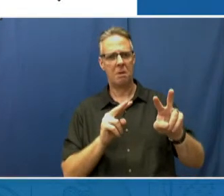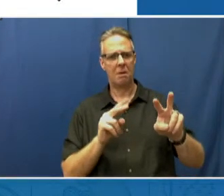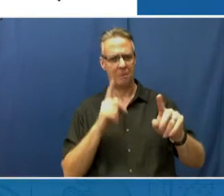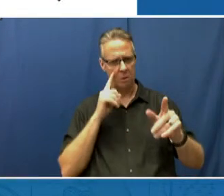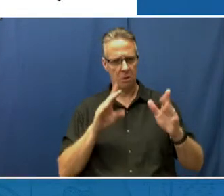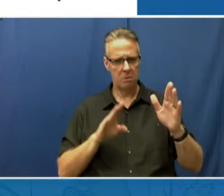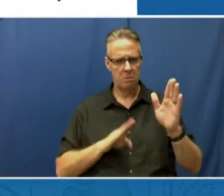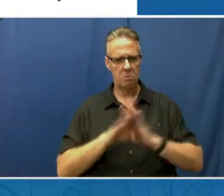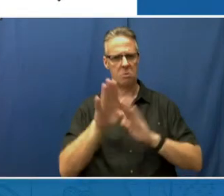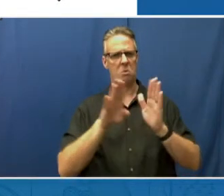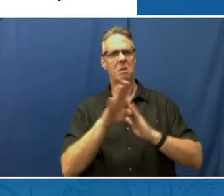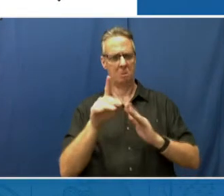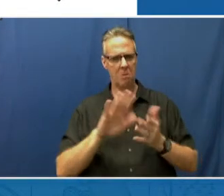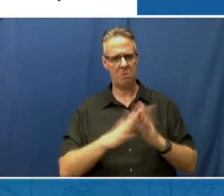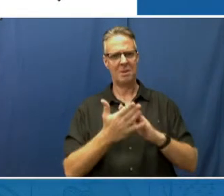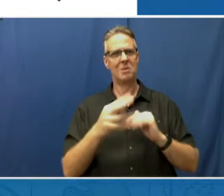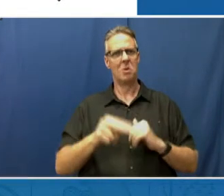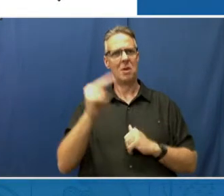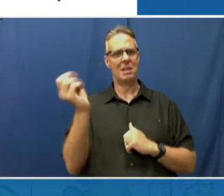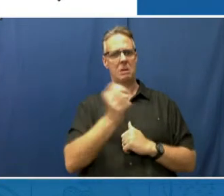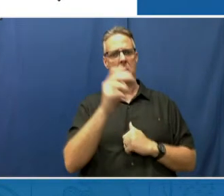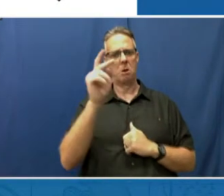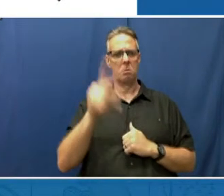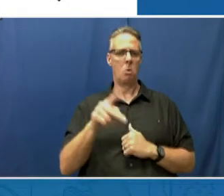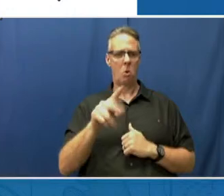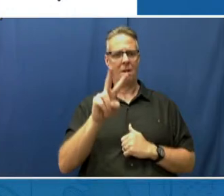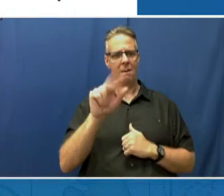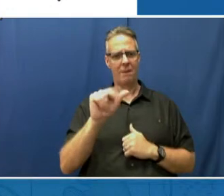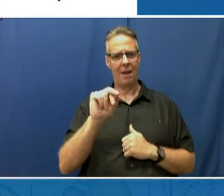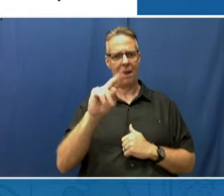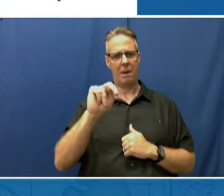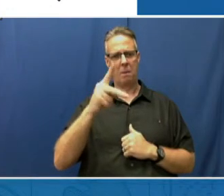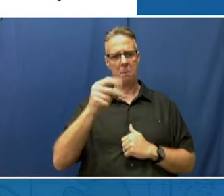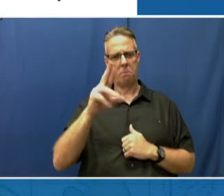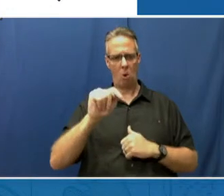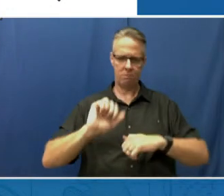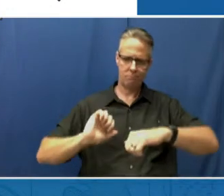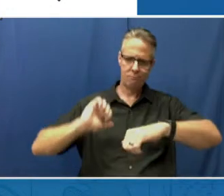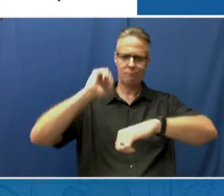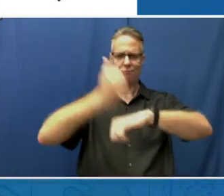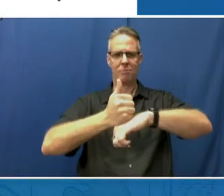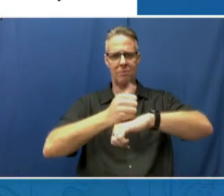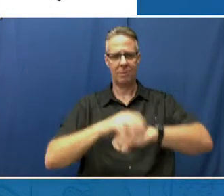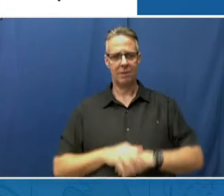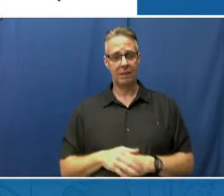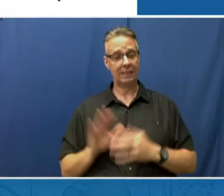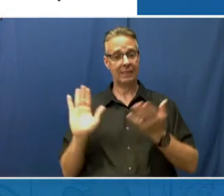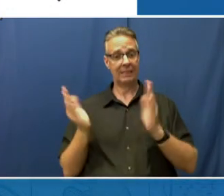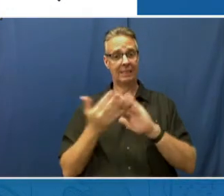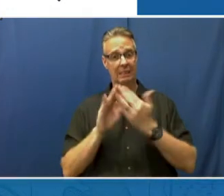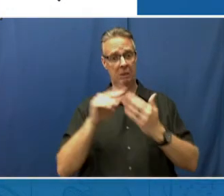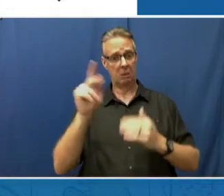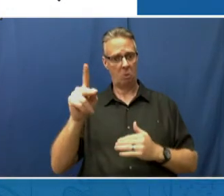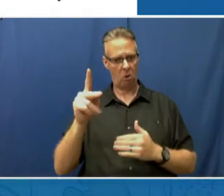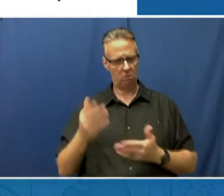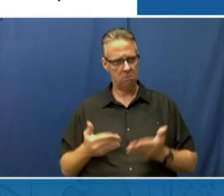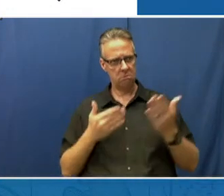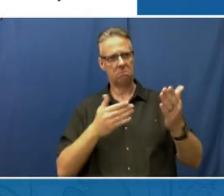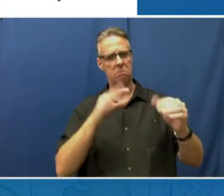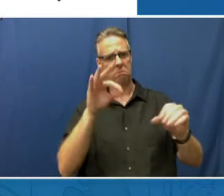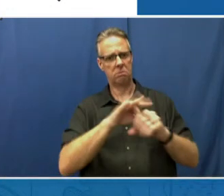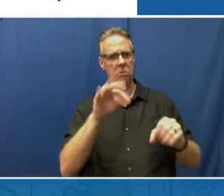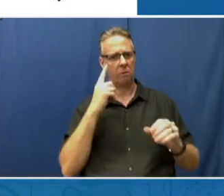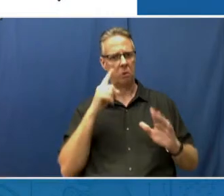is responsible for Northeast Portland's Vanport Square. He was nominated by the city of Portland as a representative of